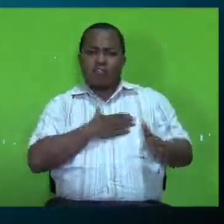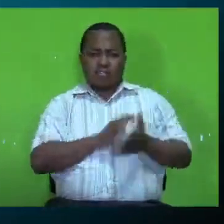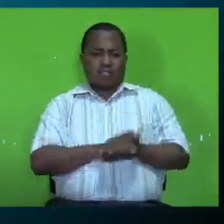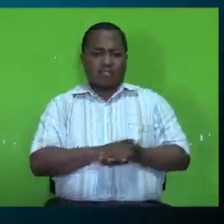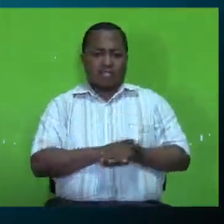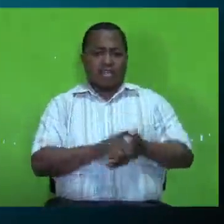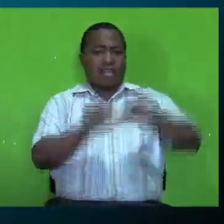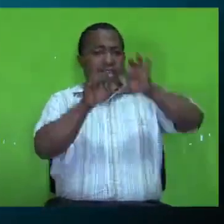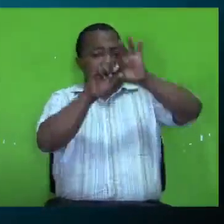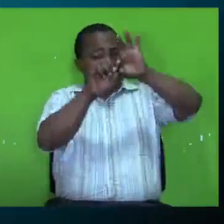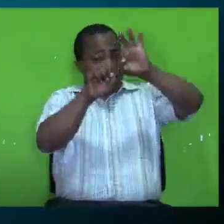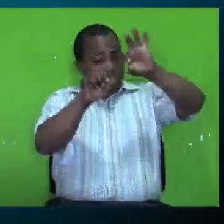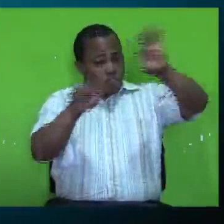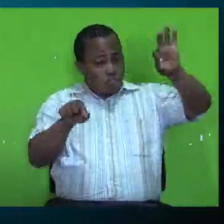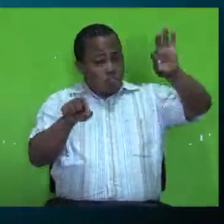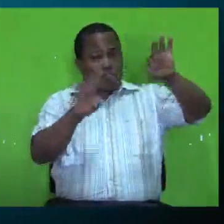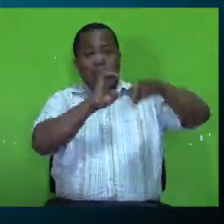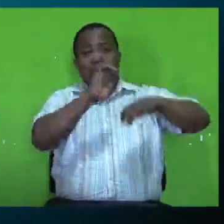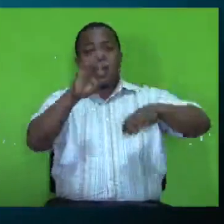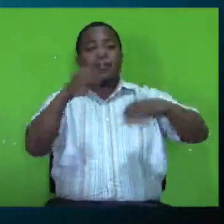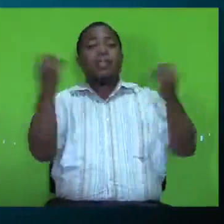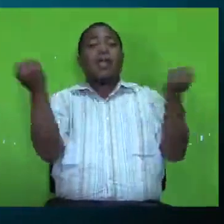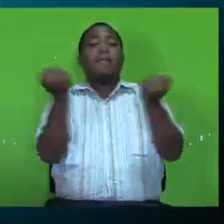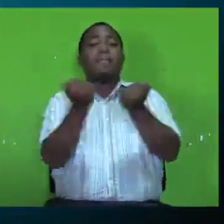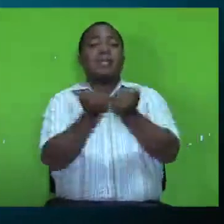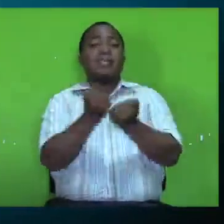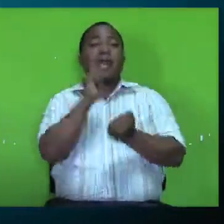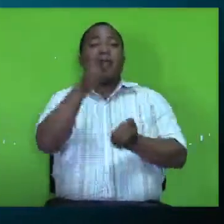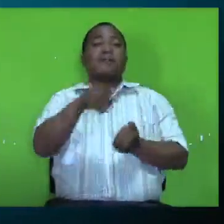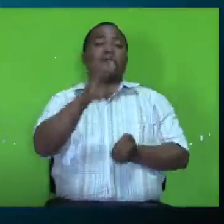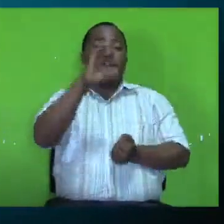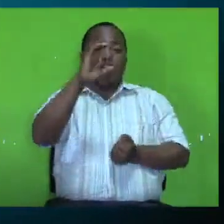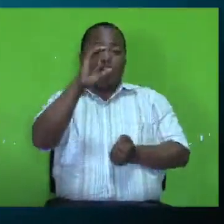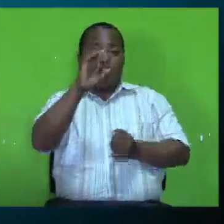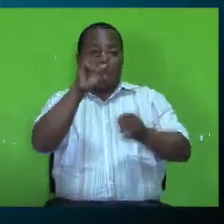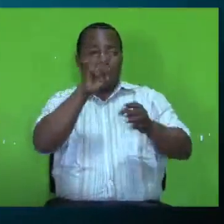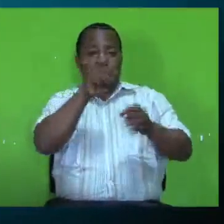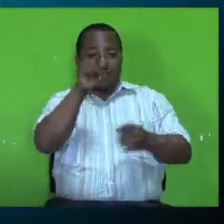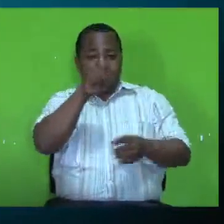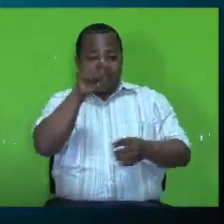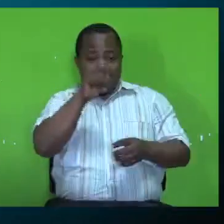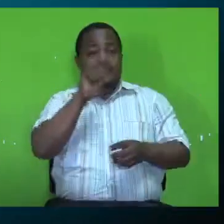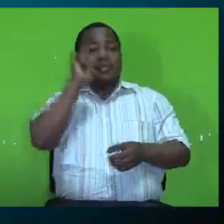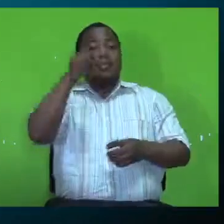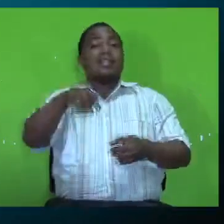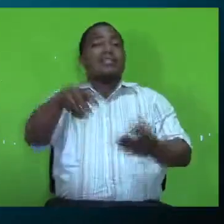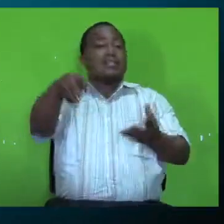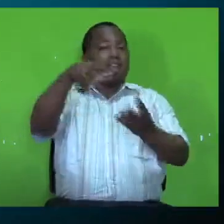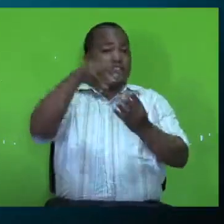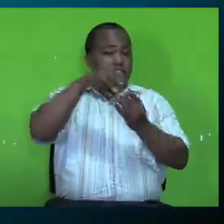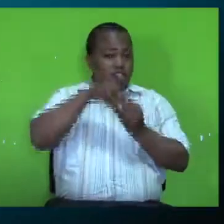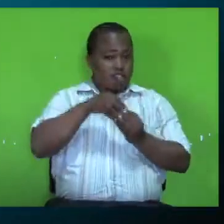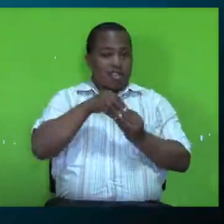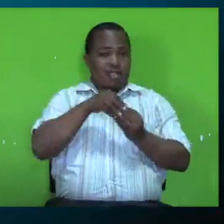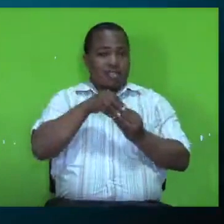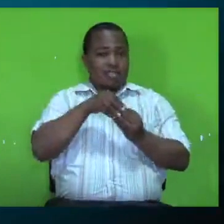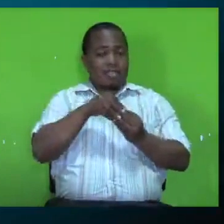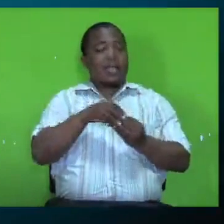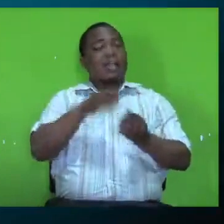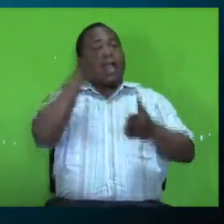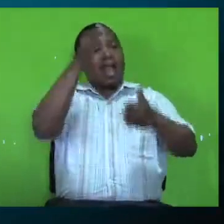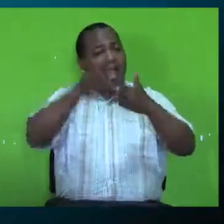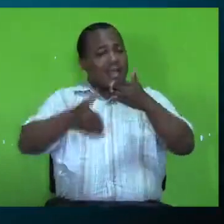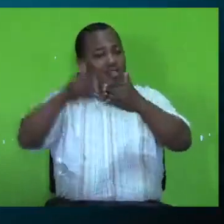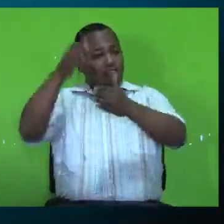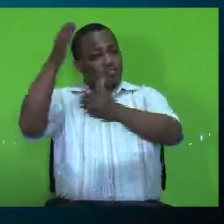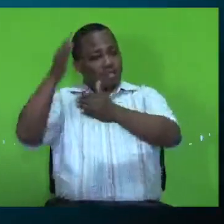sieve tube elements are made up of cells that are joined ends to